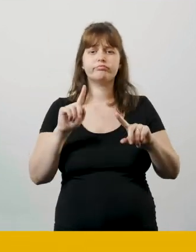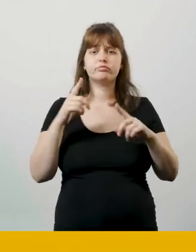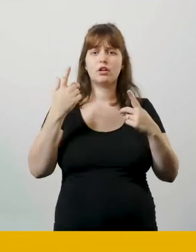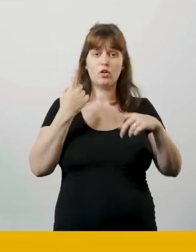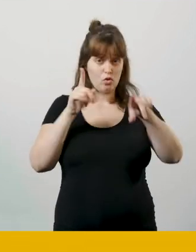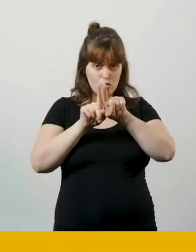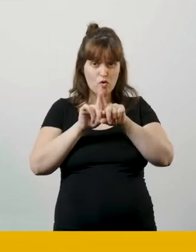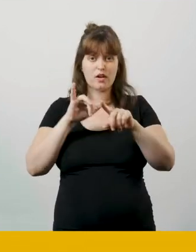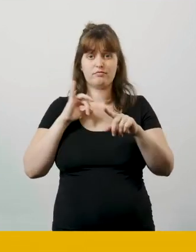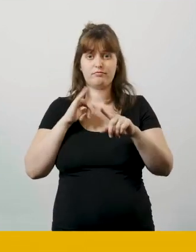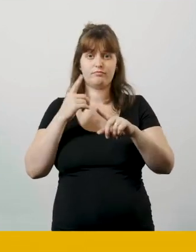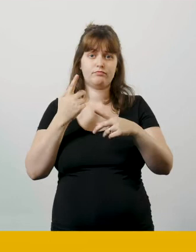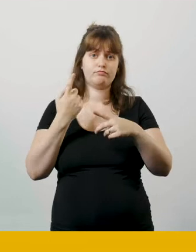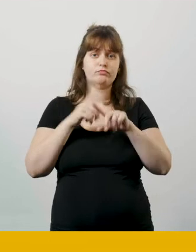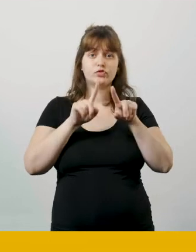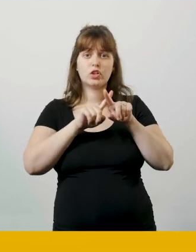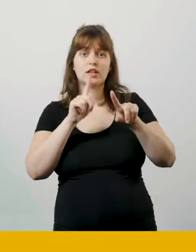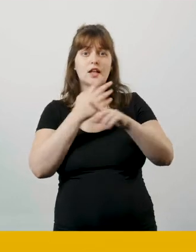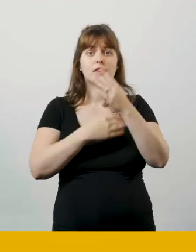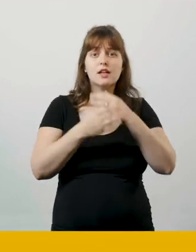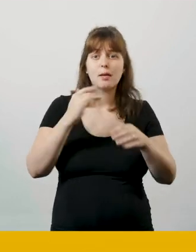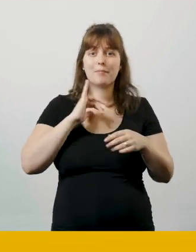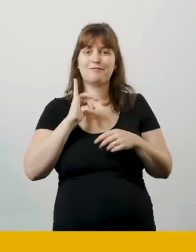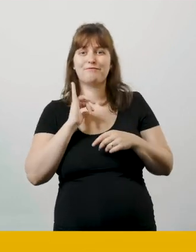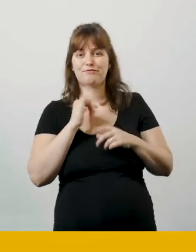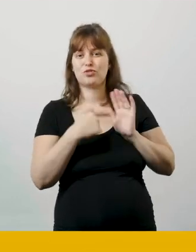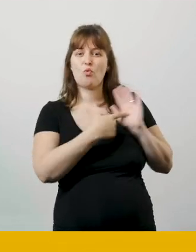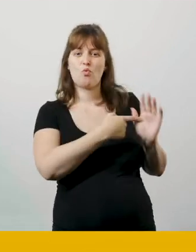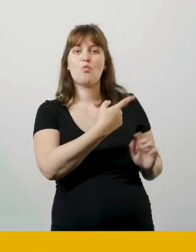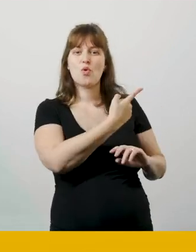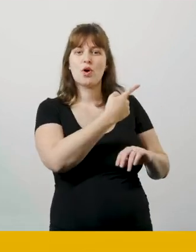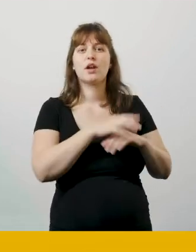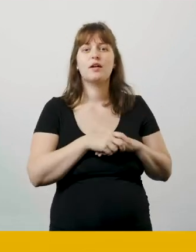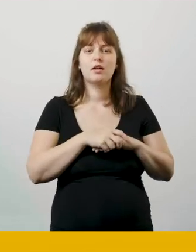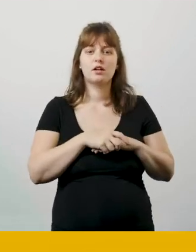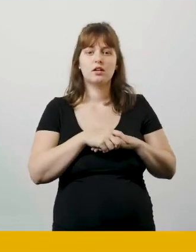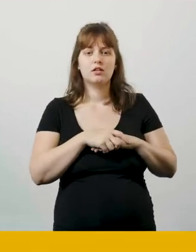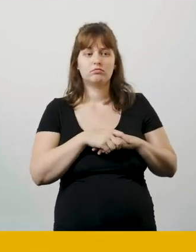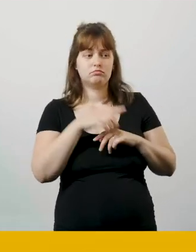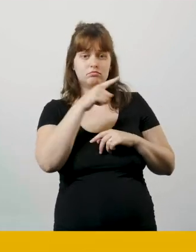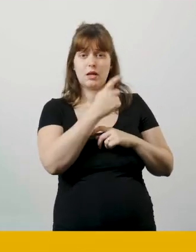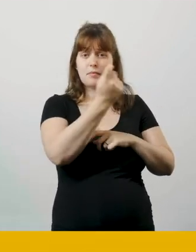different special needs portrayed. Now, this is not the core business of the company.